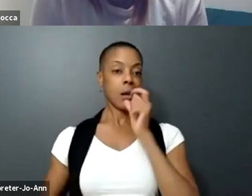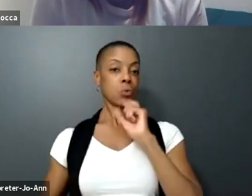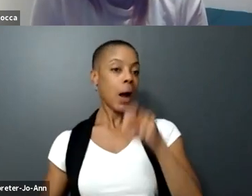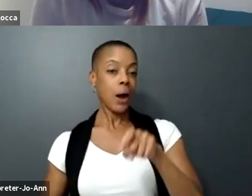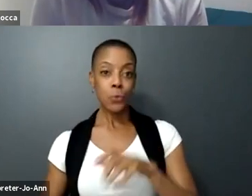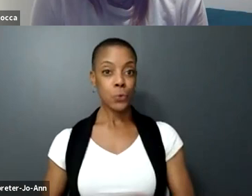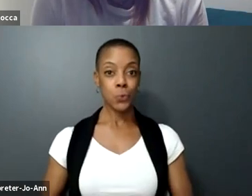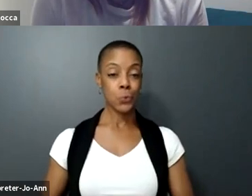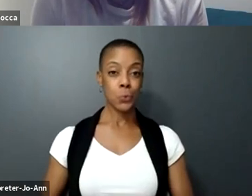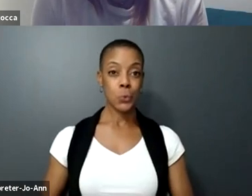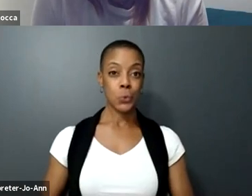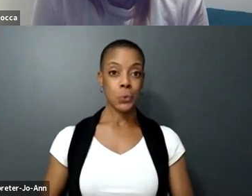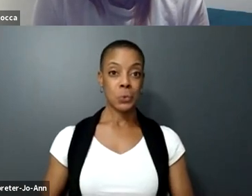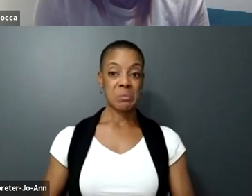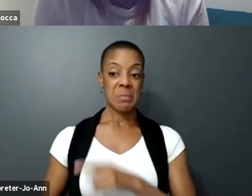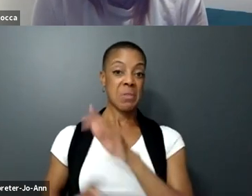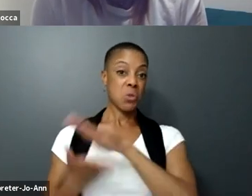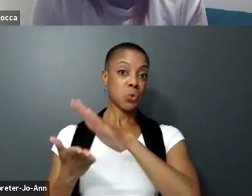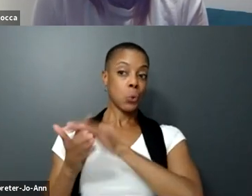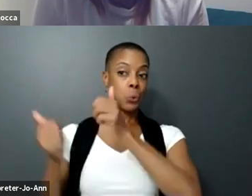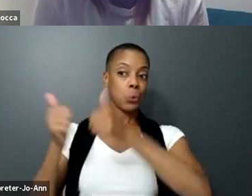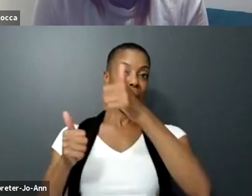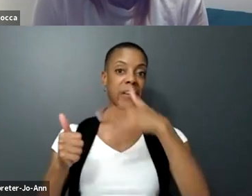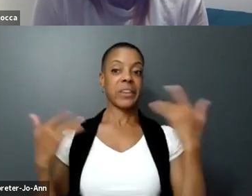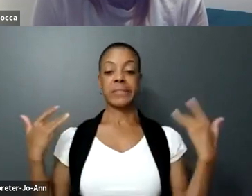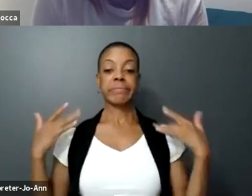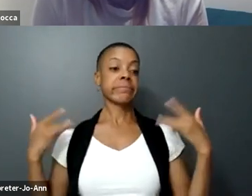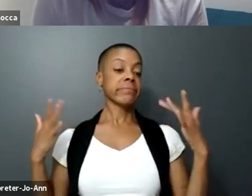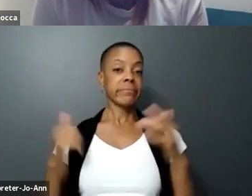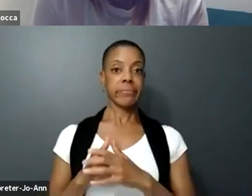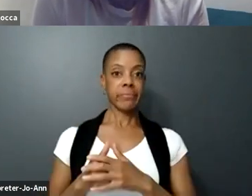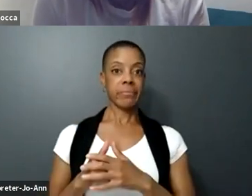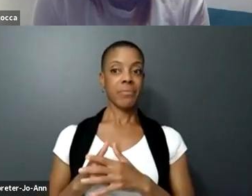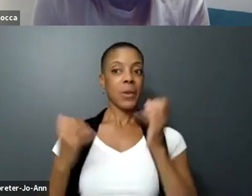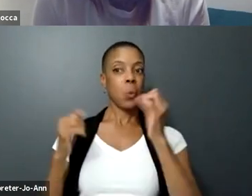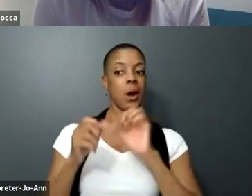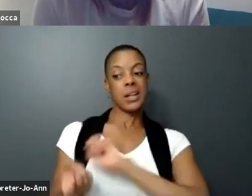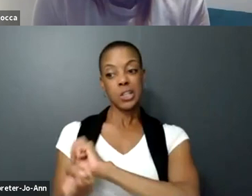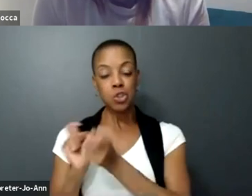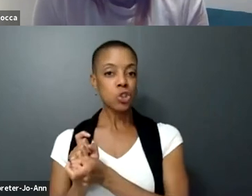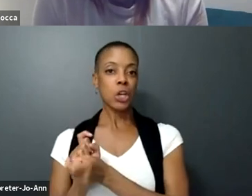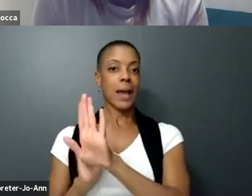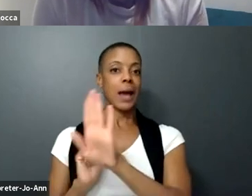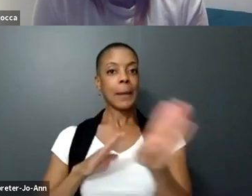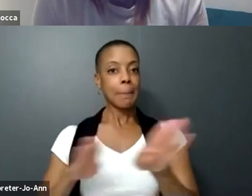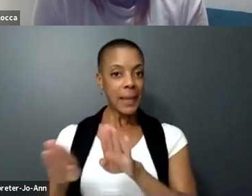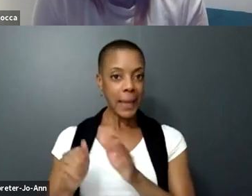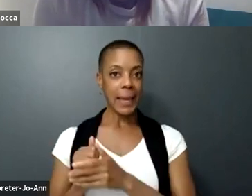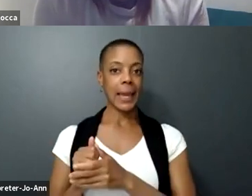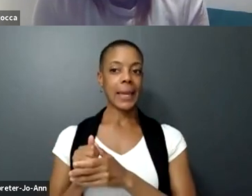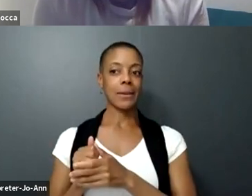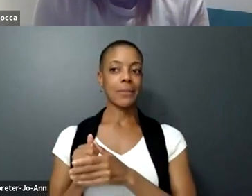that they needed to change the way the children behaved and the way the children looked. And they felt that